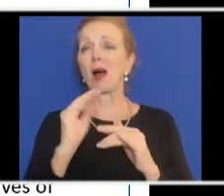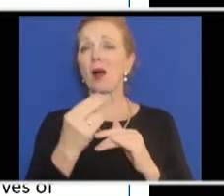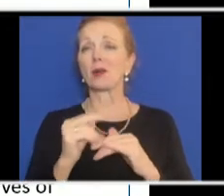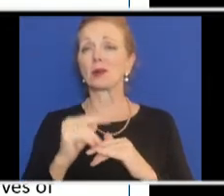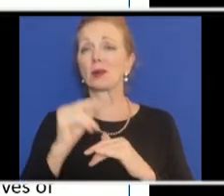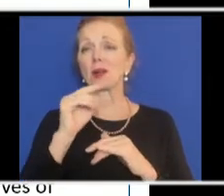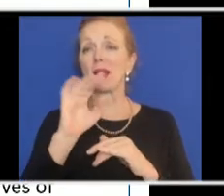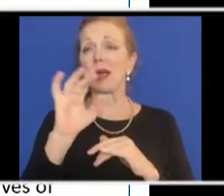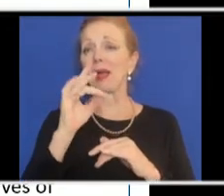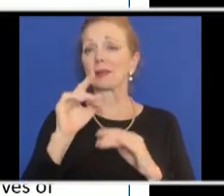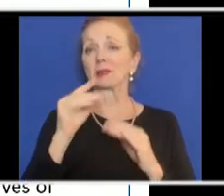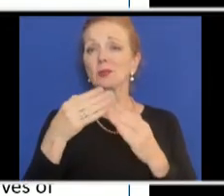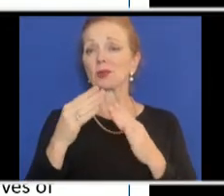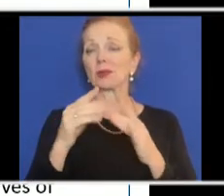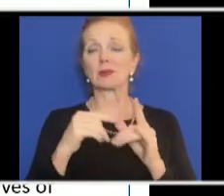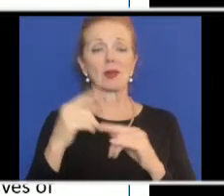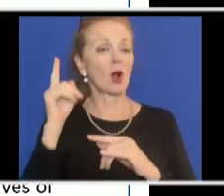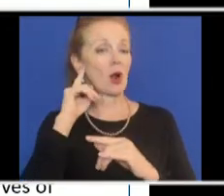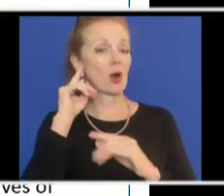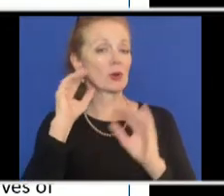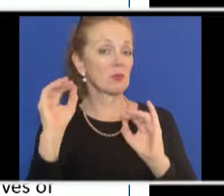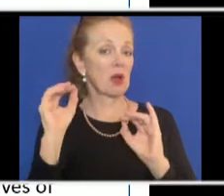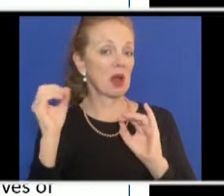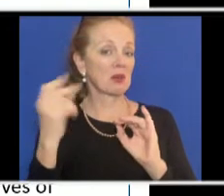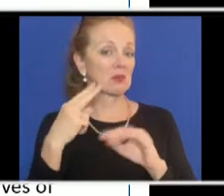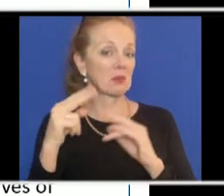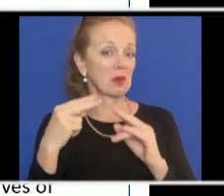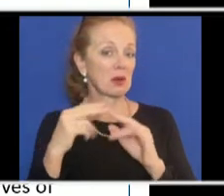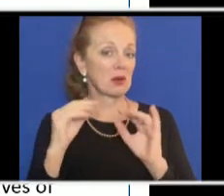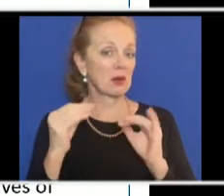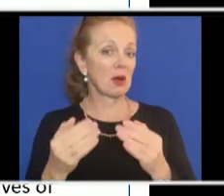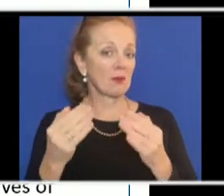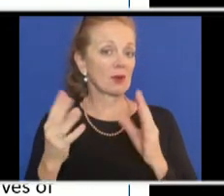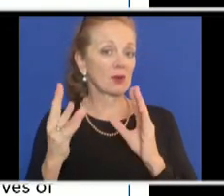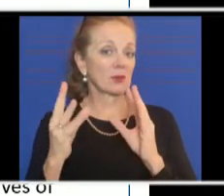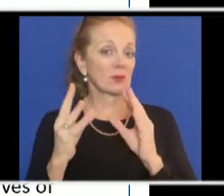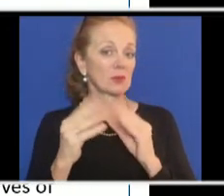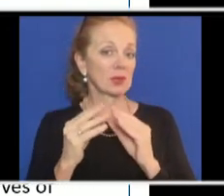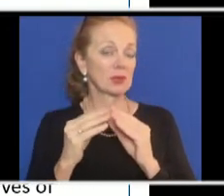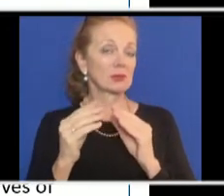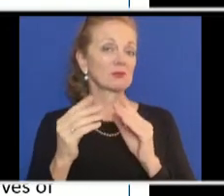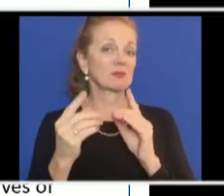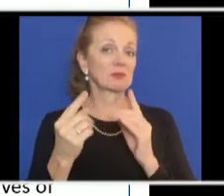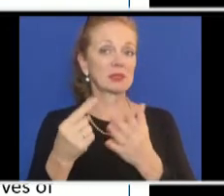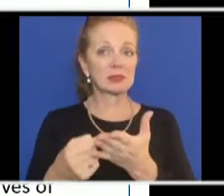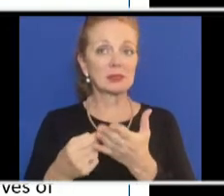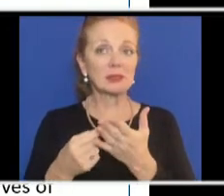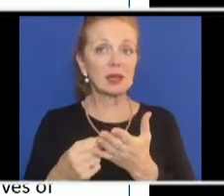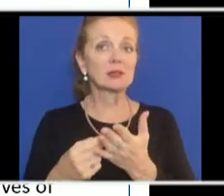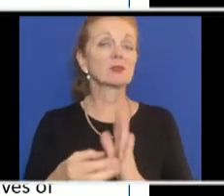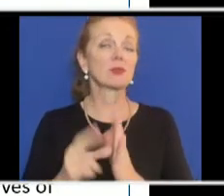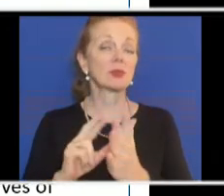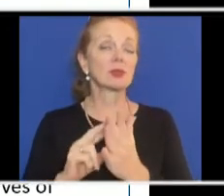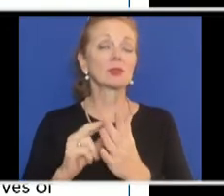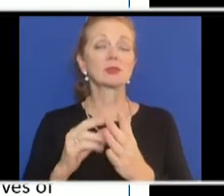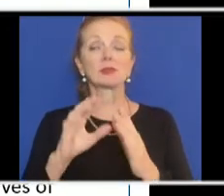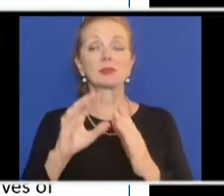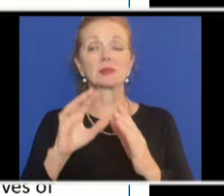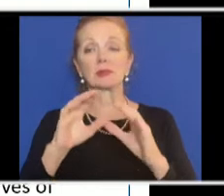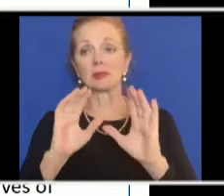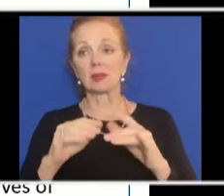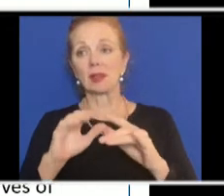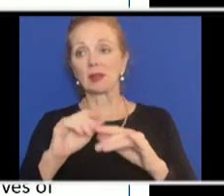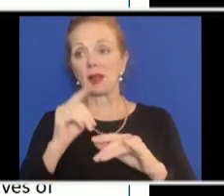a street had not heard back from them regarding our offers to meet and review the site the site is within a half mile of the